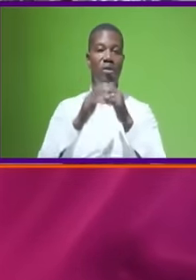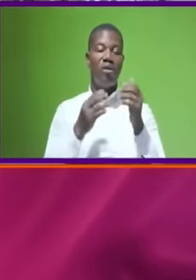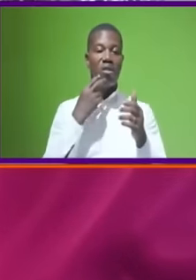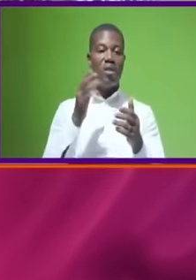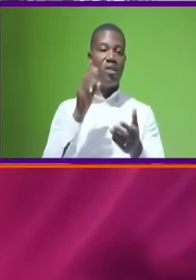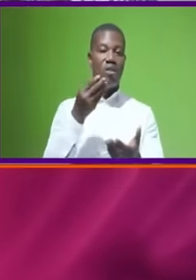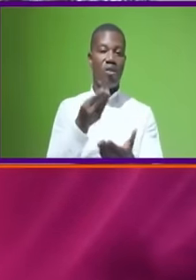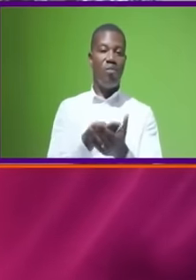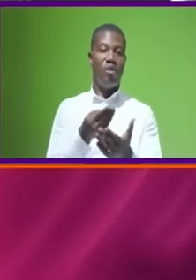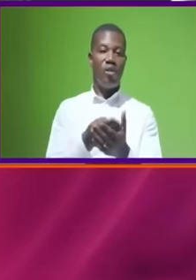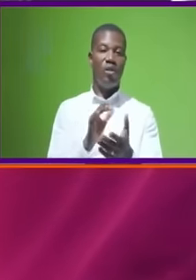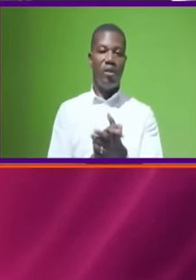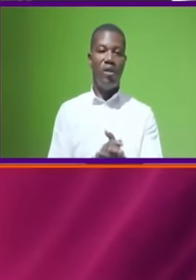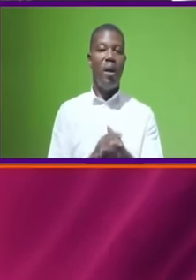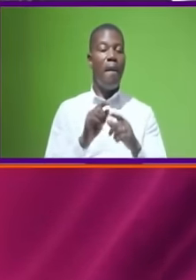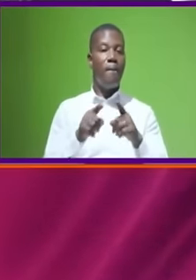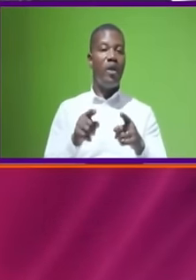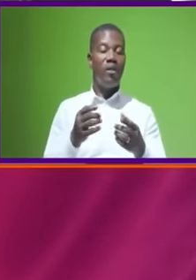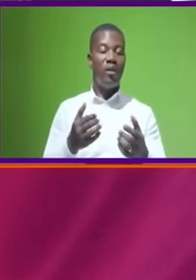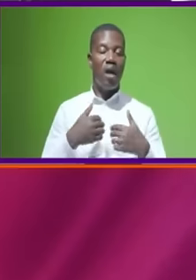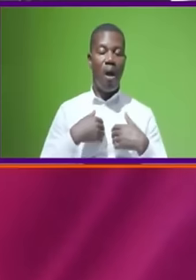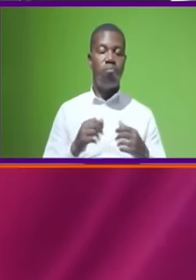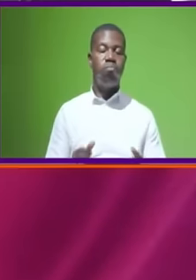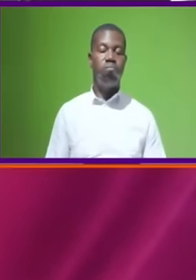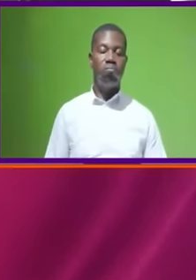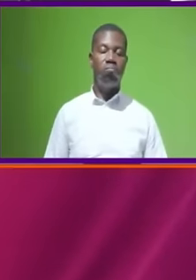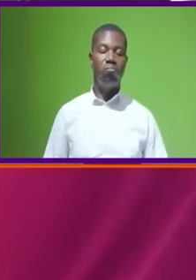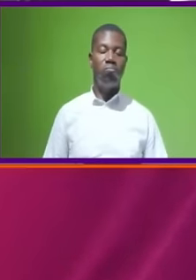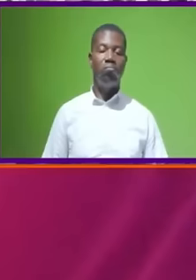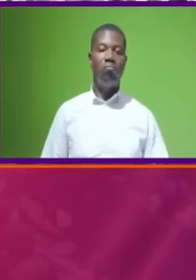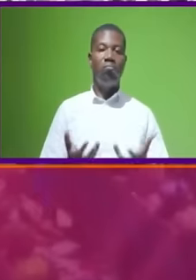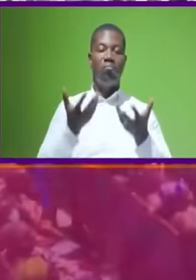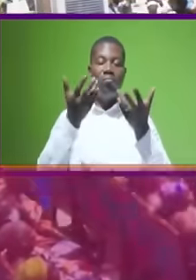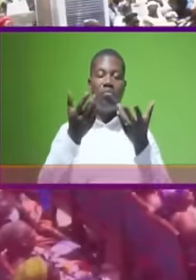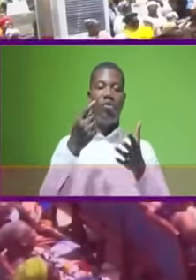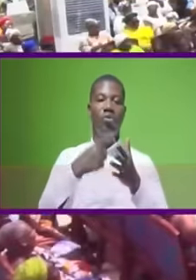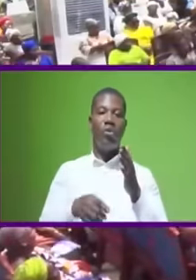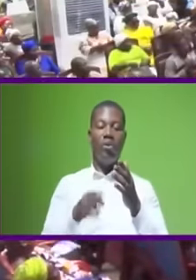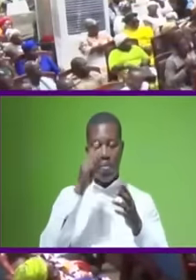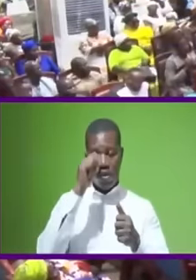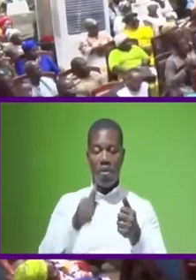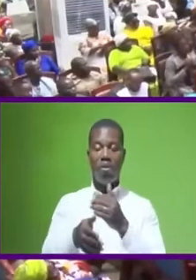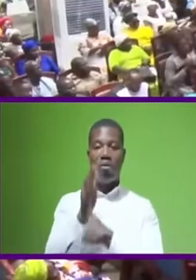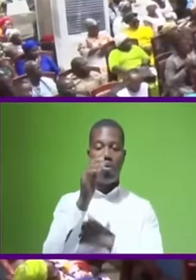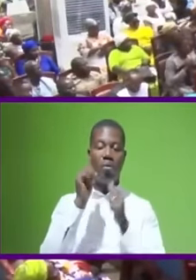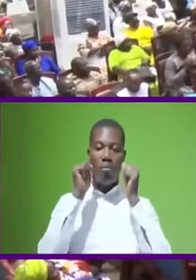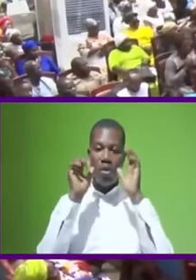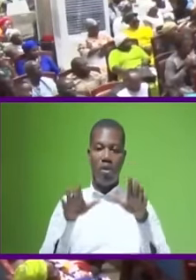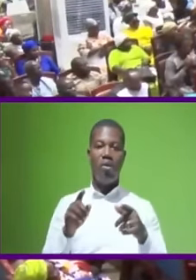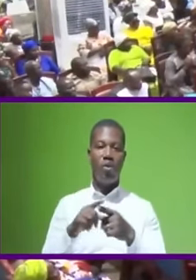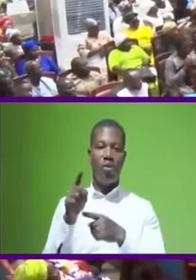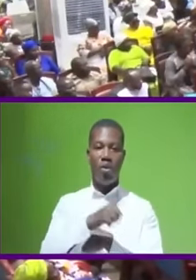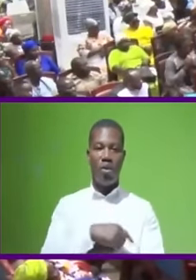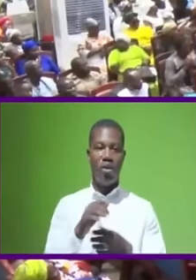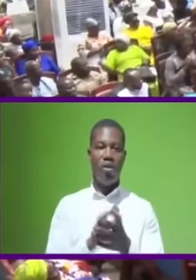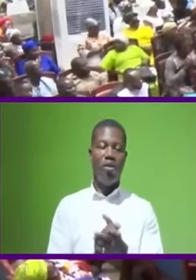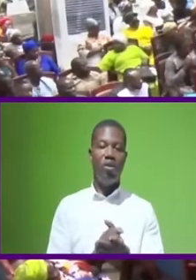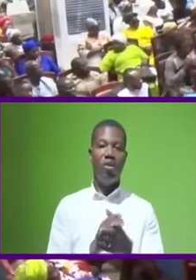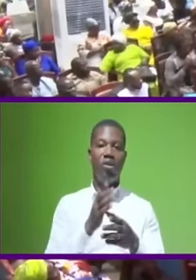sicka. Nasa, oba for dear, dear dom, and that also work on your